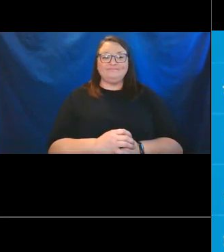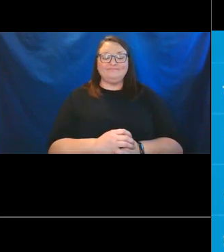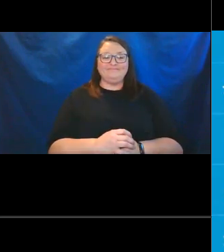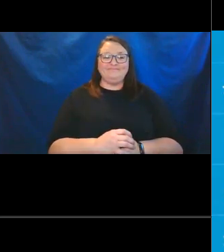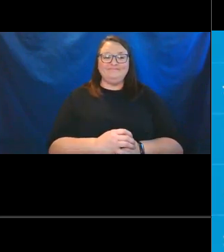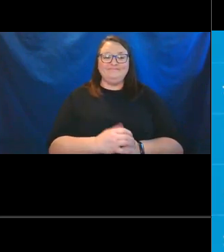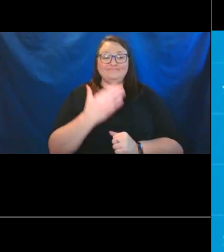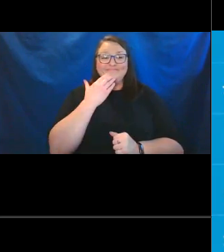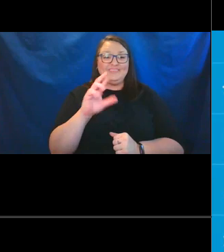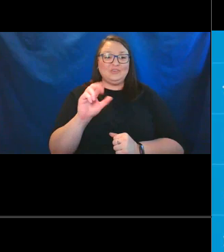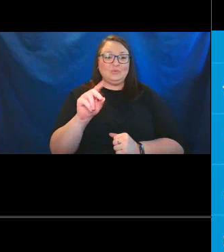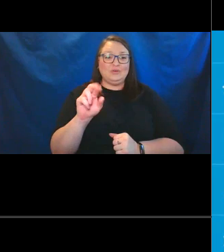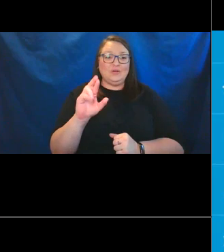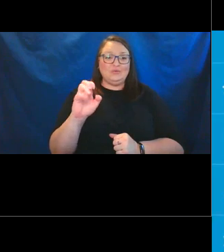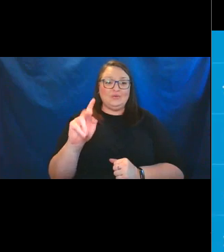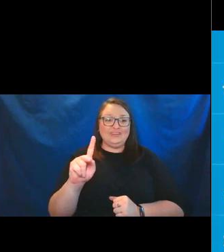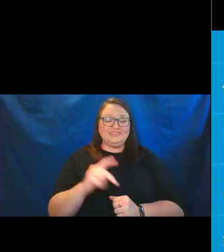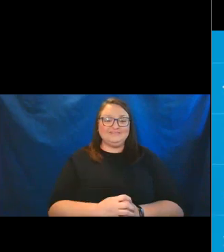Thanks, Roderick.